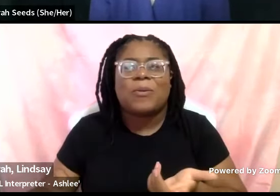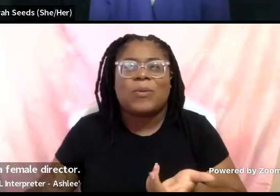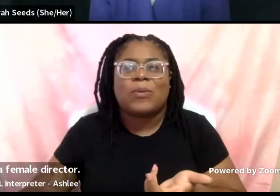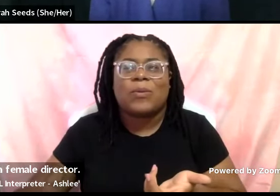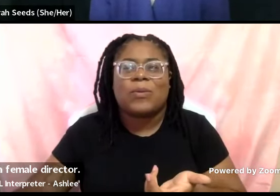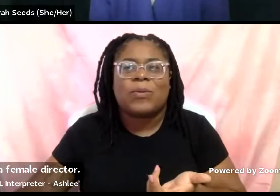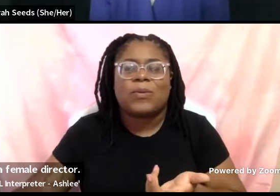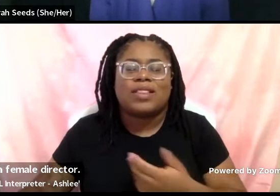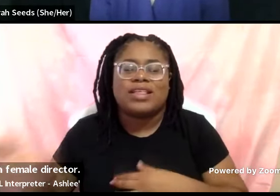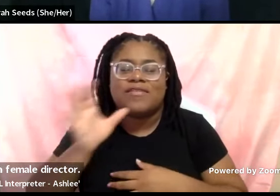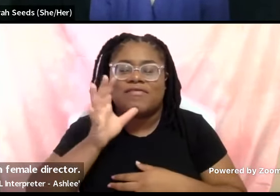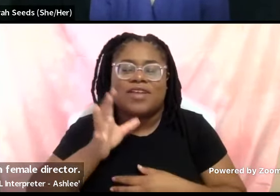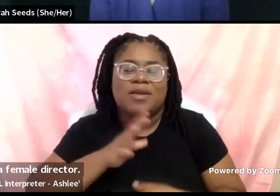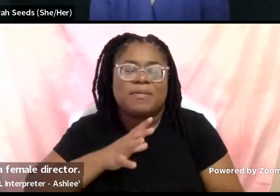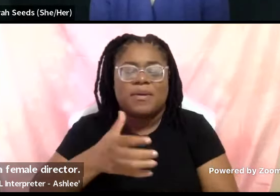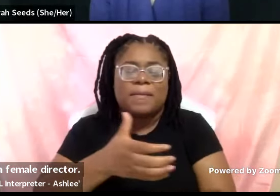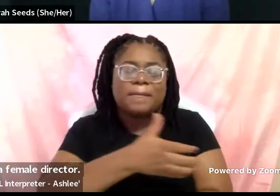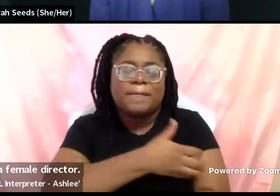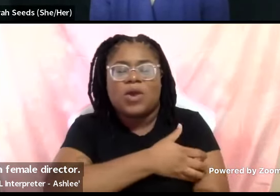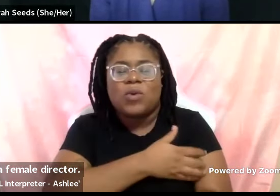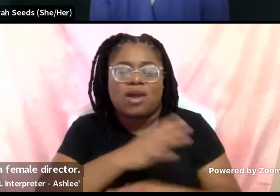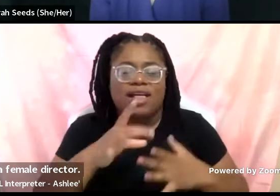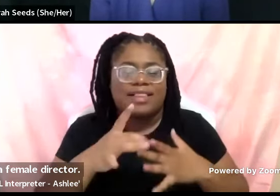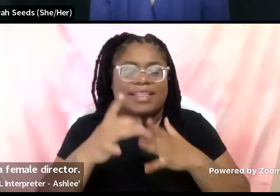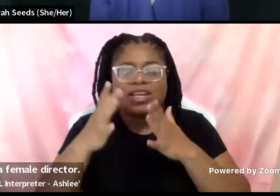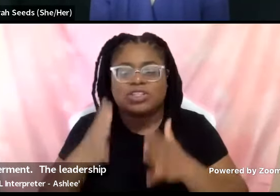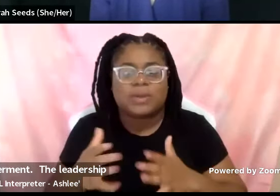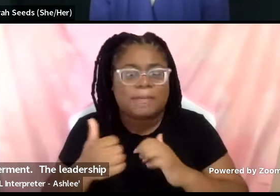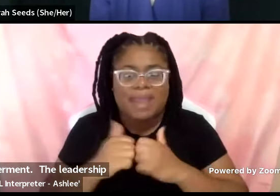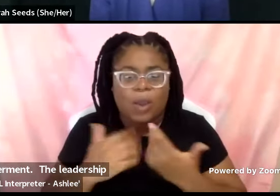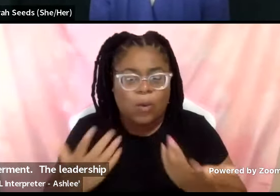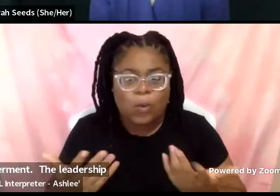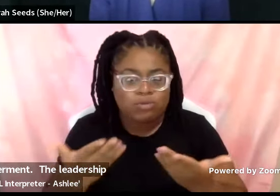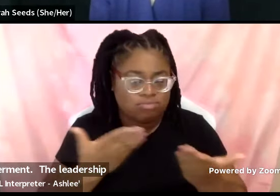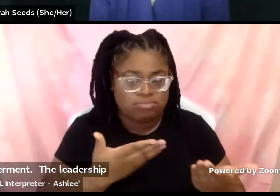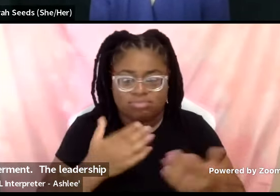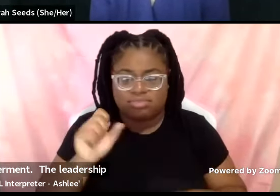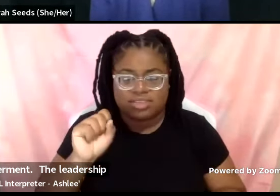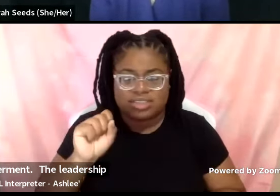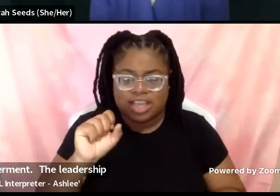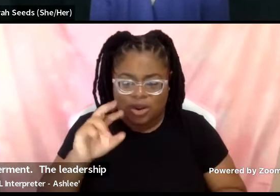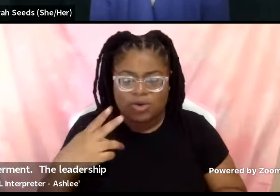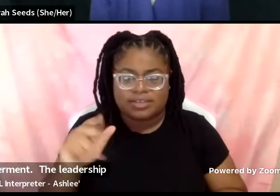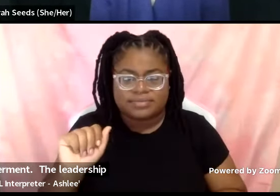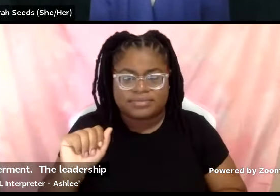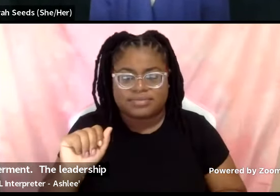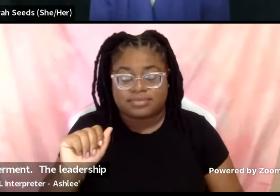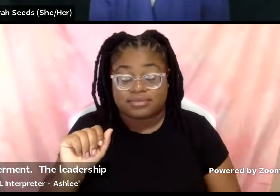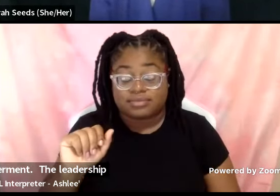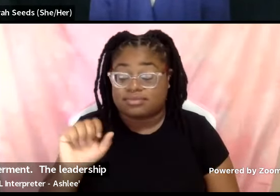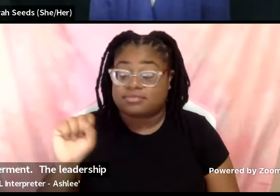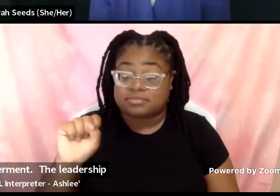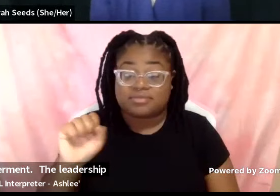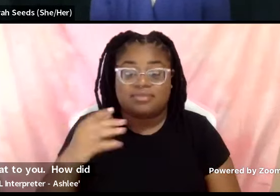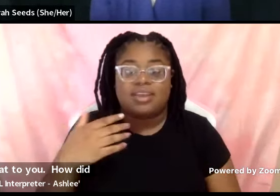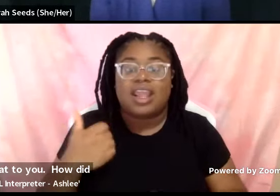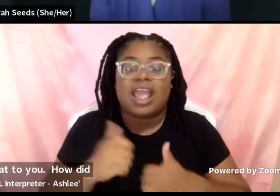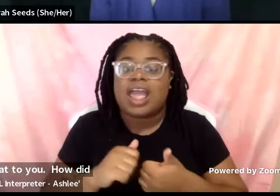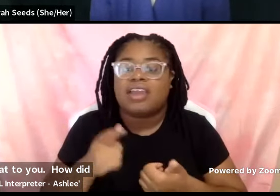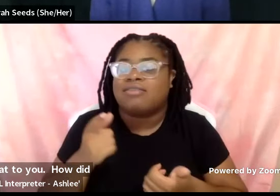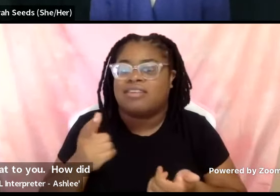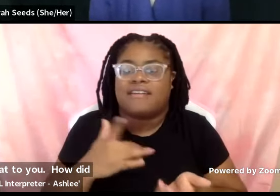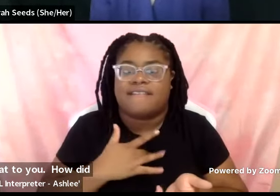female empowerment, the leadership on this? Sarah, I'm gonna give that one to you. Like, how did it feel to just like bring in